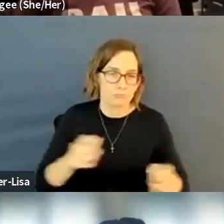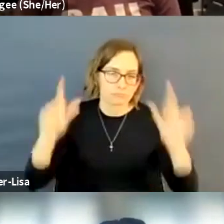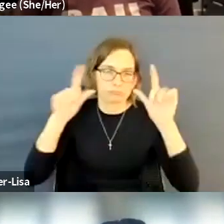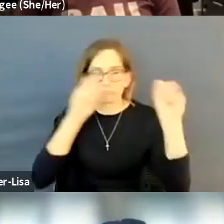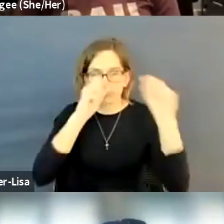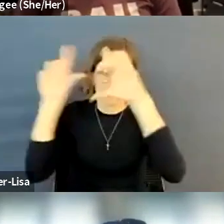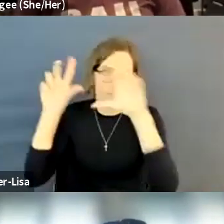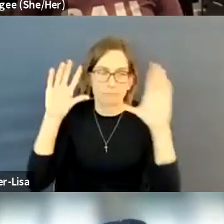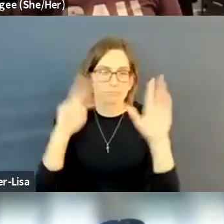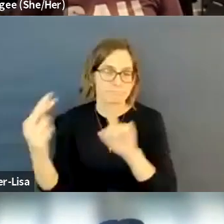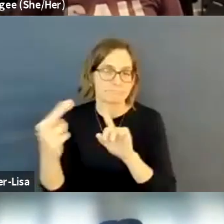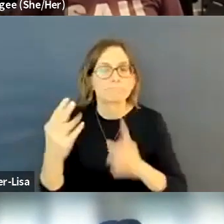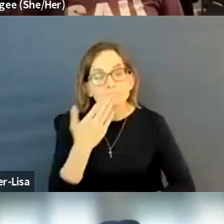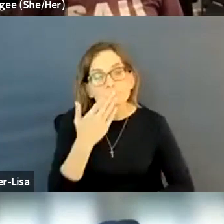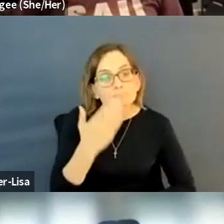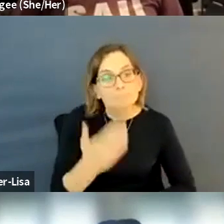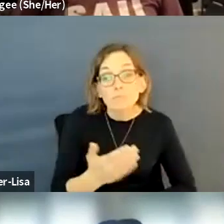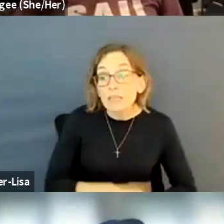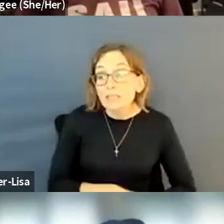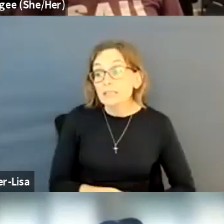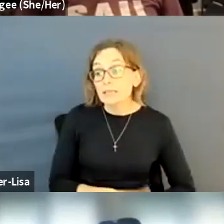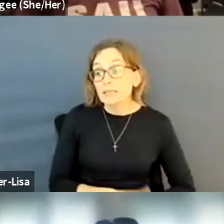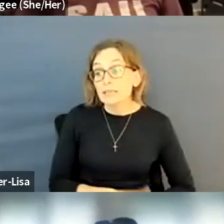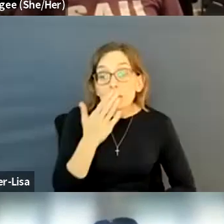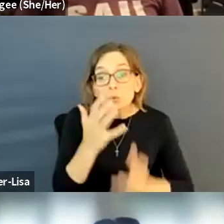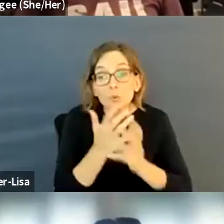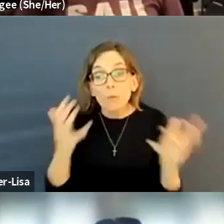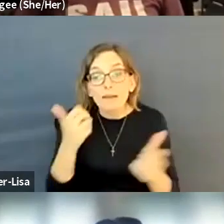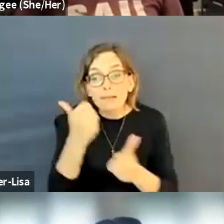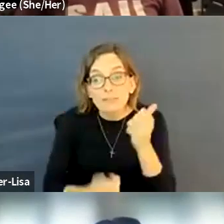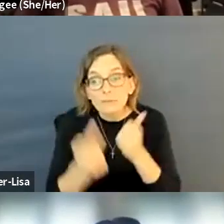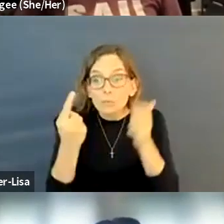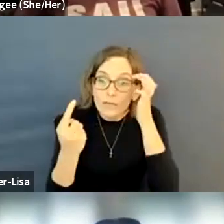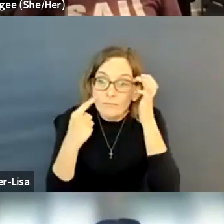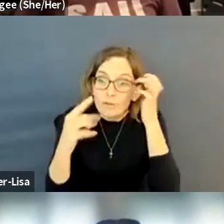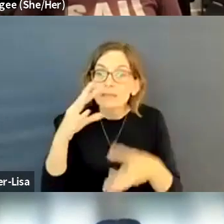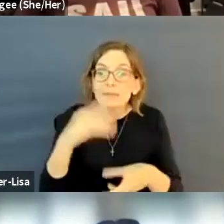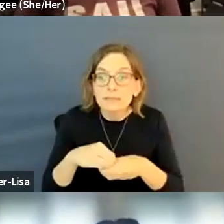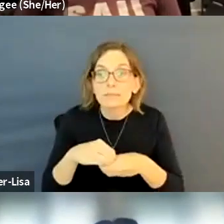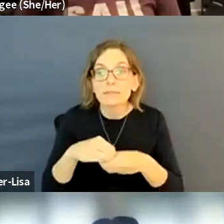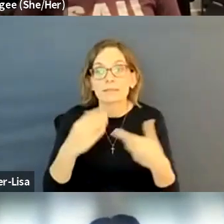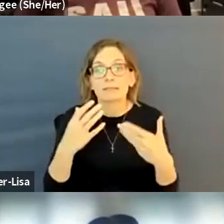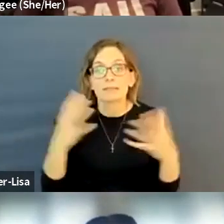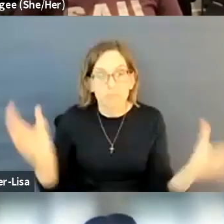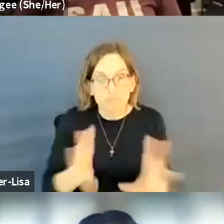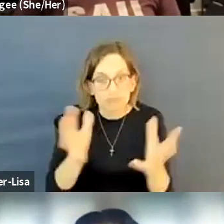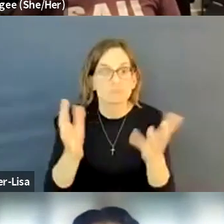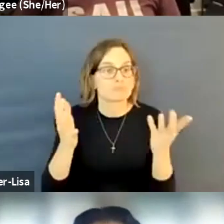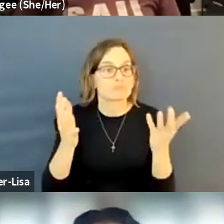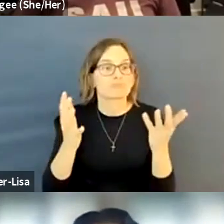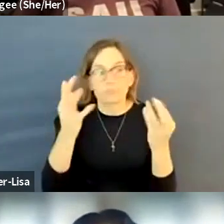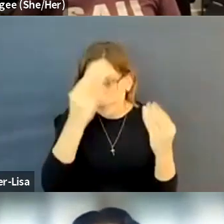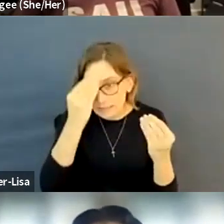Yeah, thank you. Thank you so much, everyone, for participating and engaging and